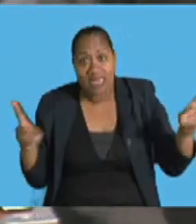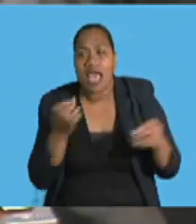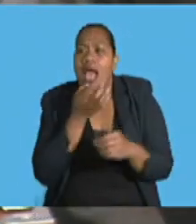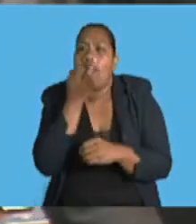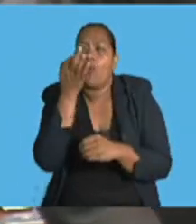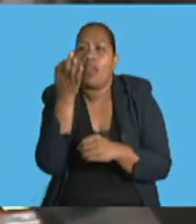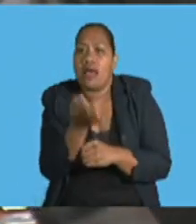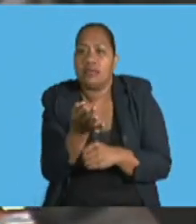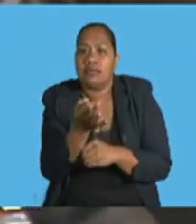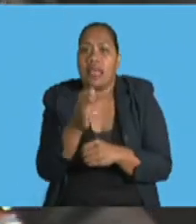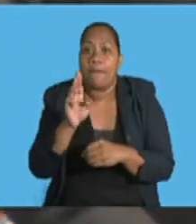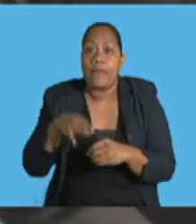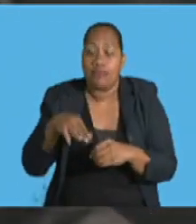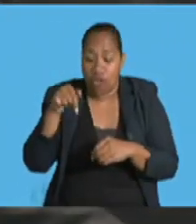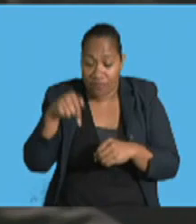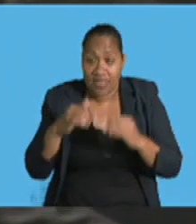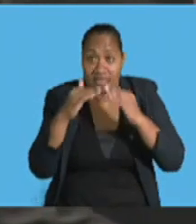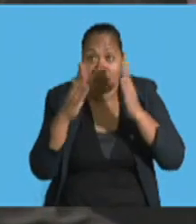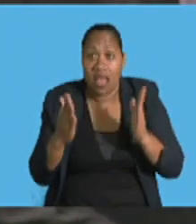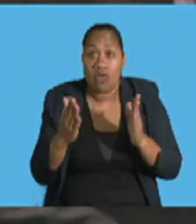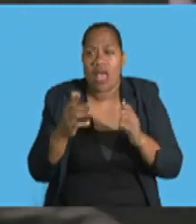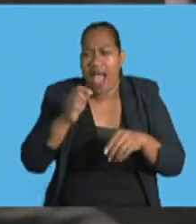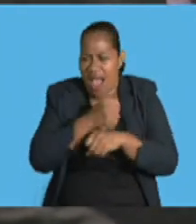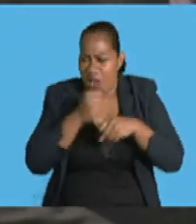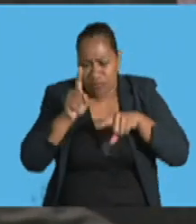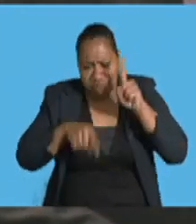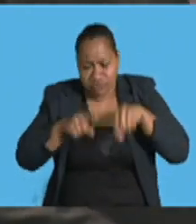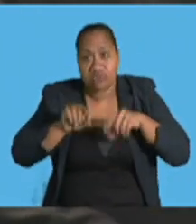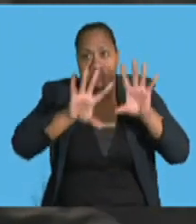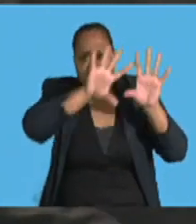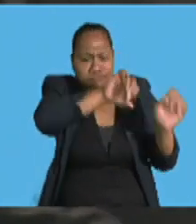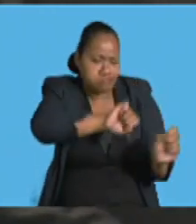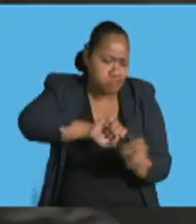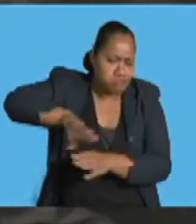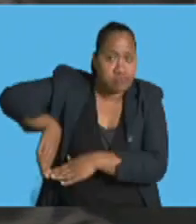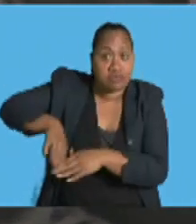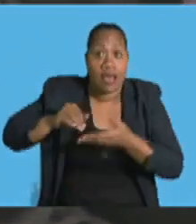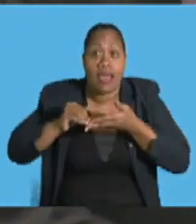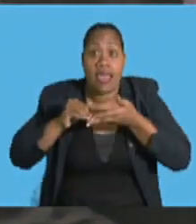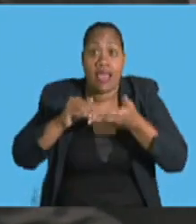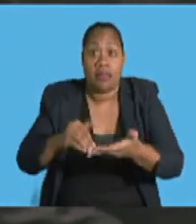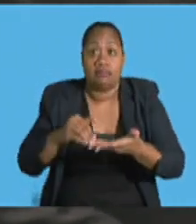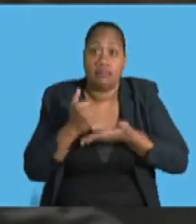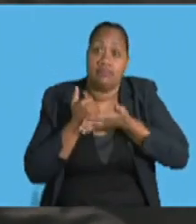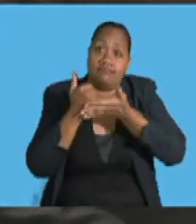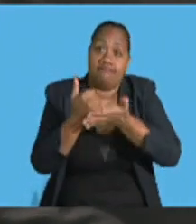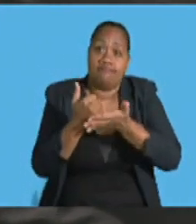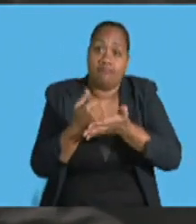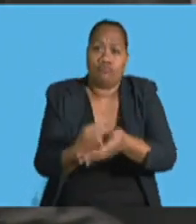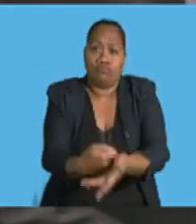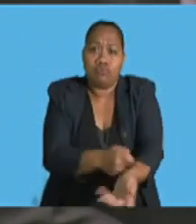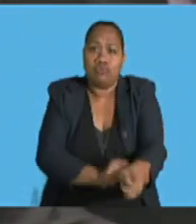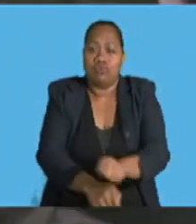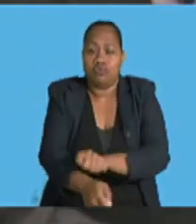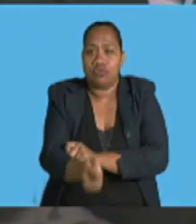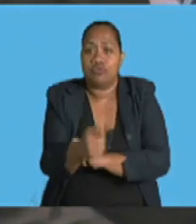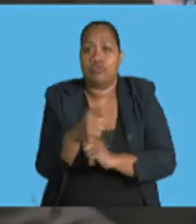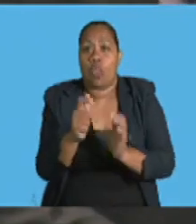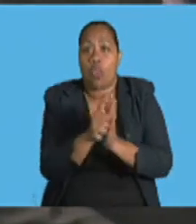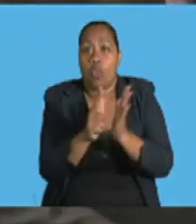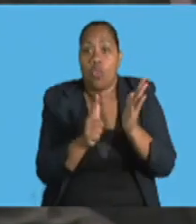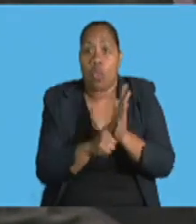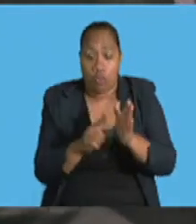this august House to put aside our differences and help support the efforts of law enforcement agencies in